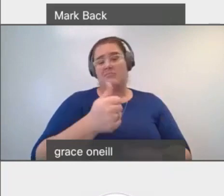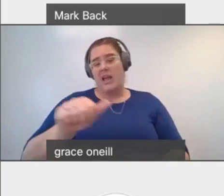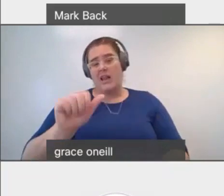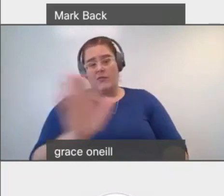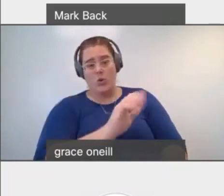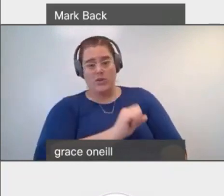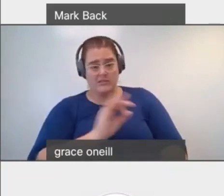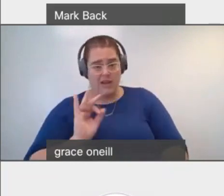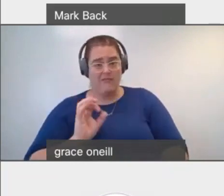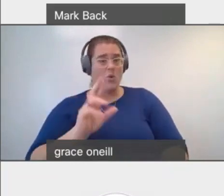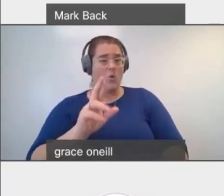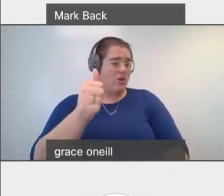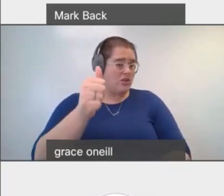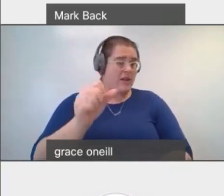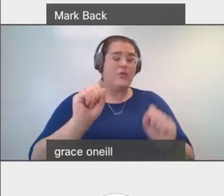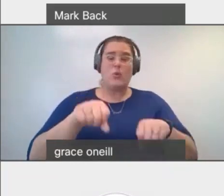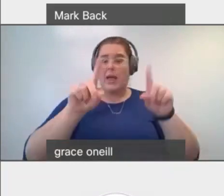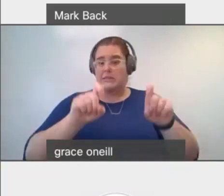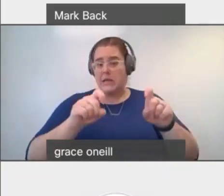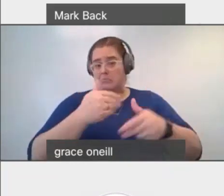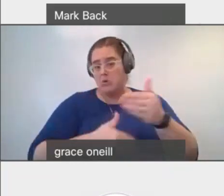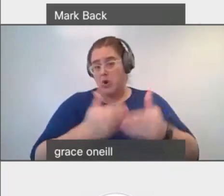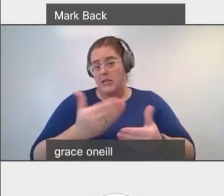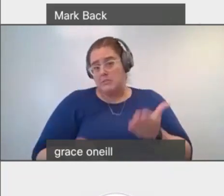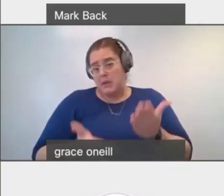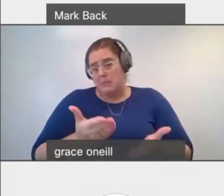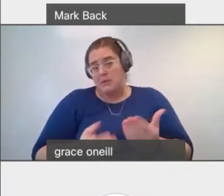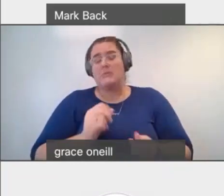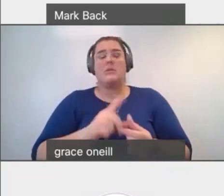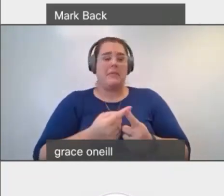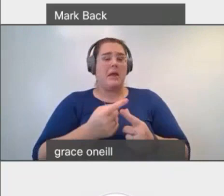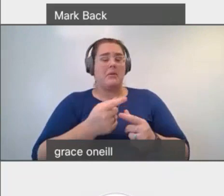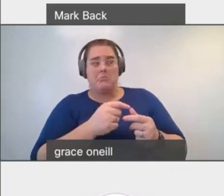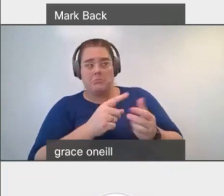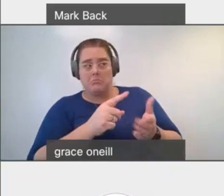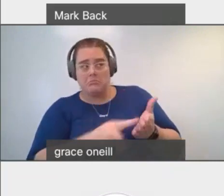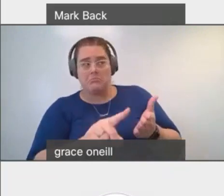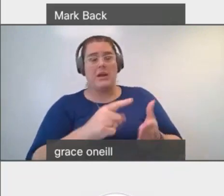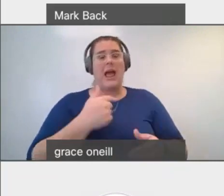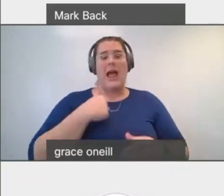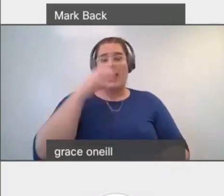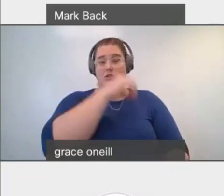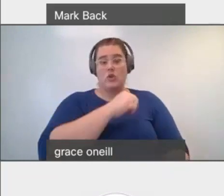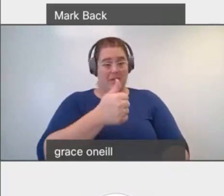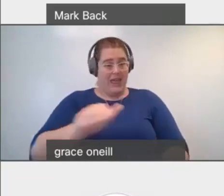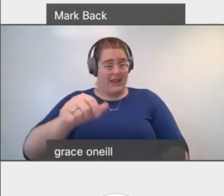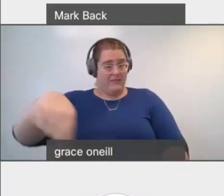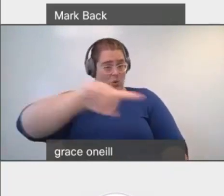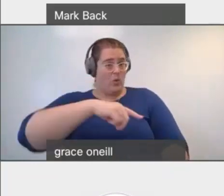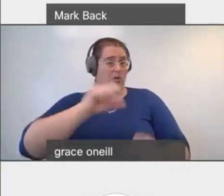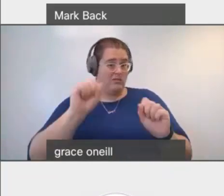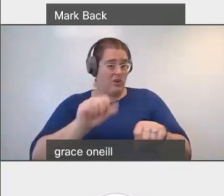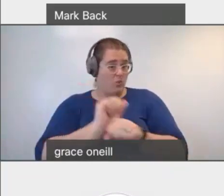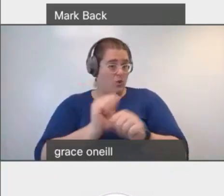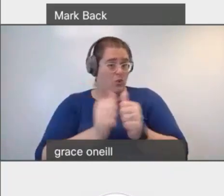or yourself and see, given the possibility, I expect that any of you could be working directly with people